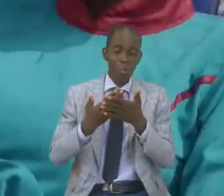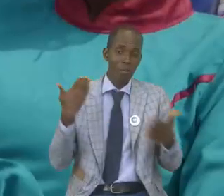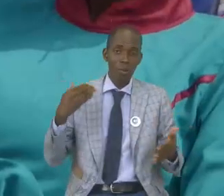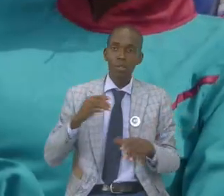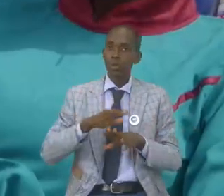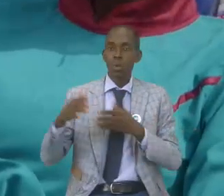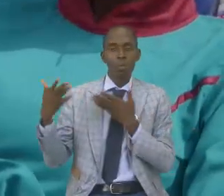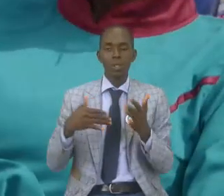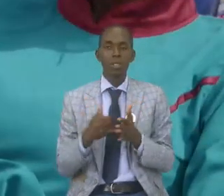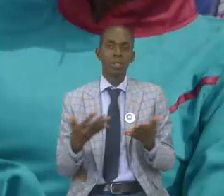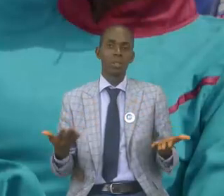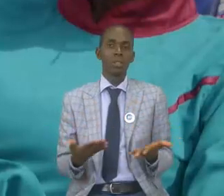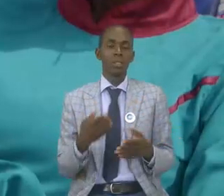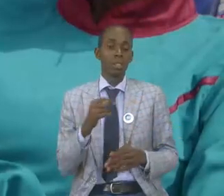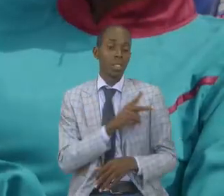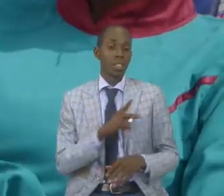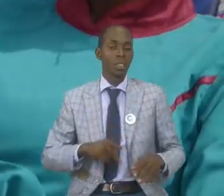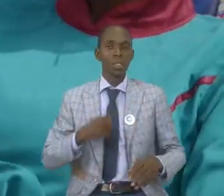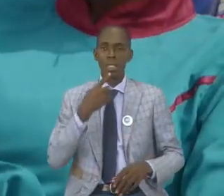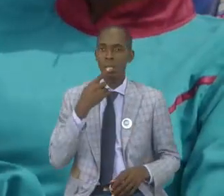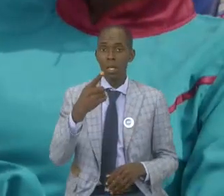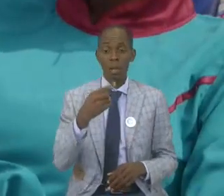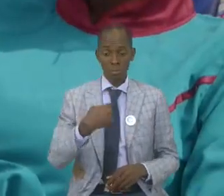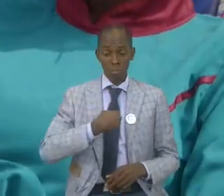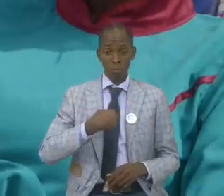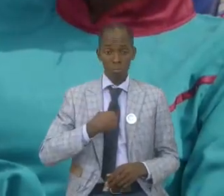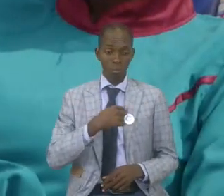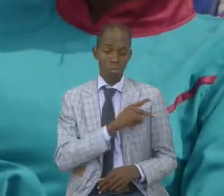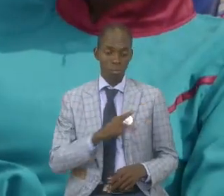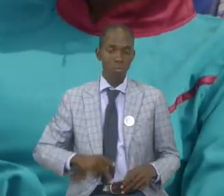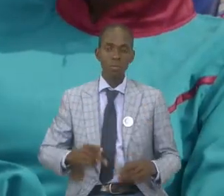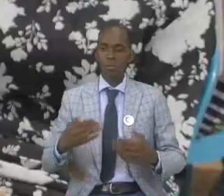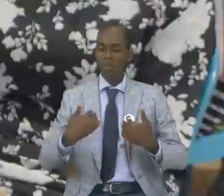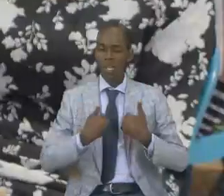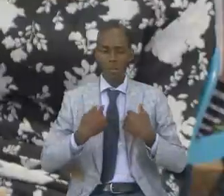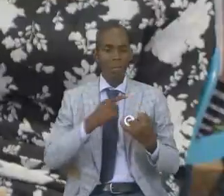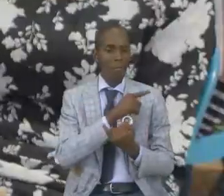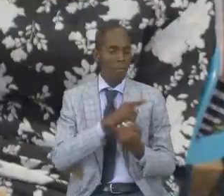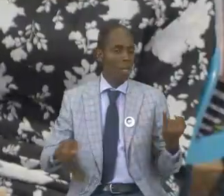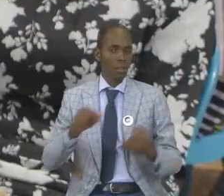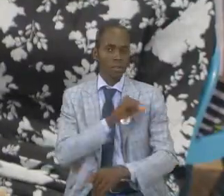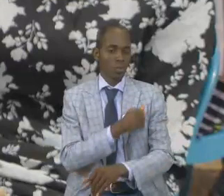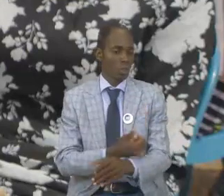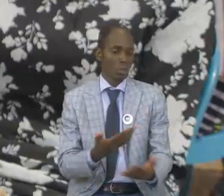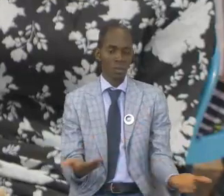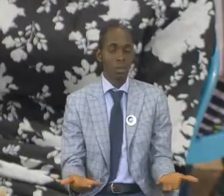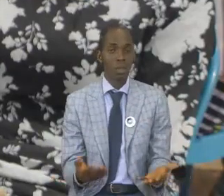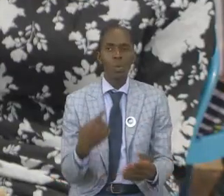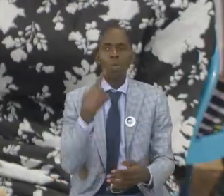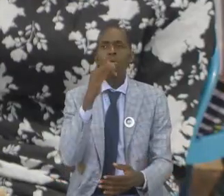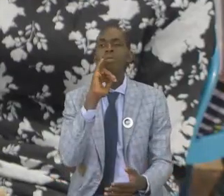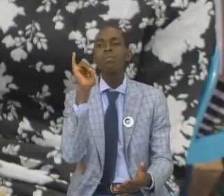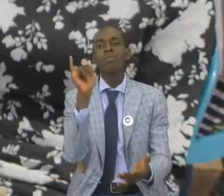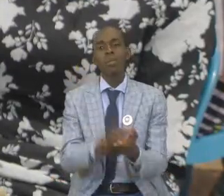because Nebuchadnezzar said, I am the final authority here. Who is that God that can deliver